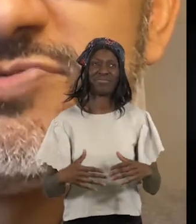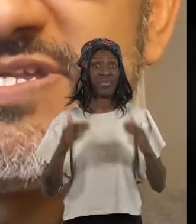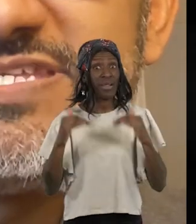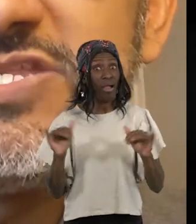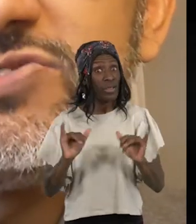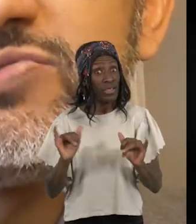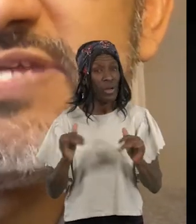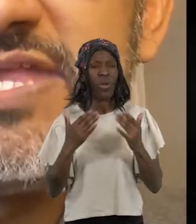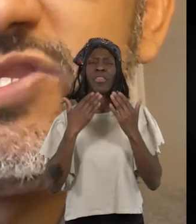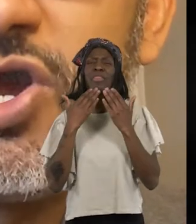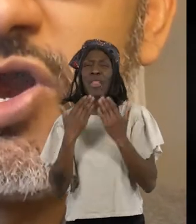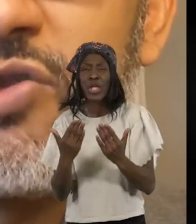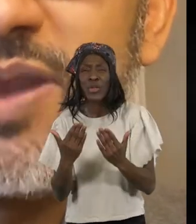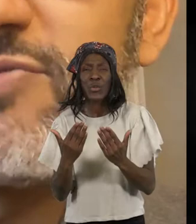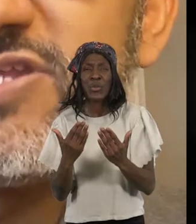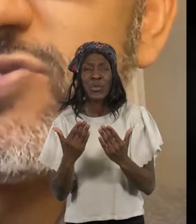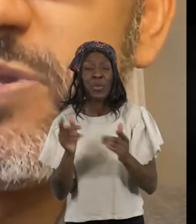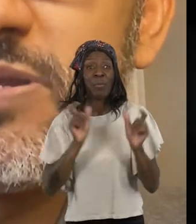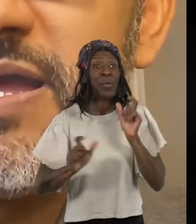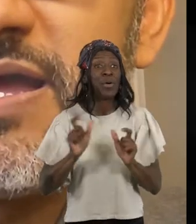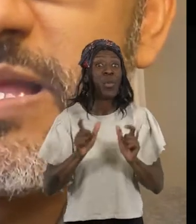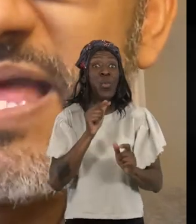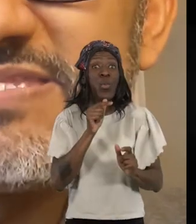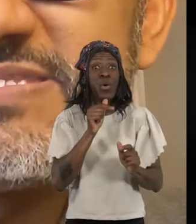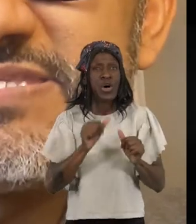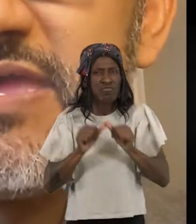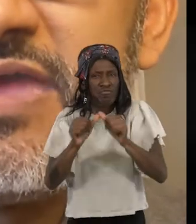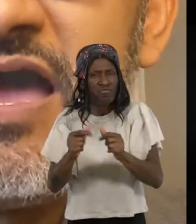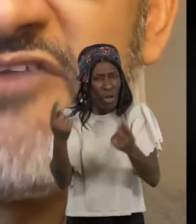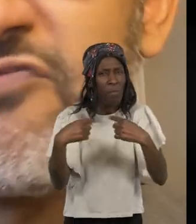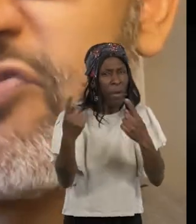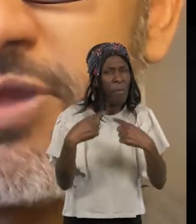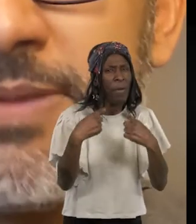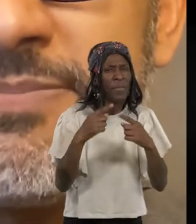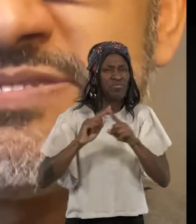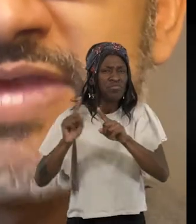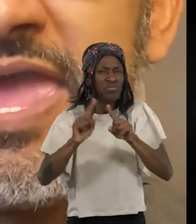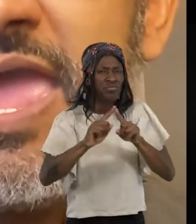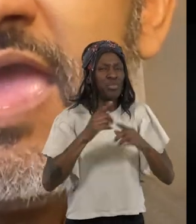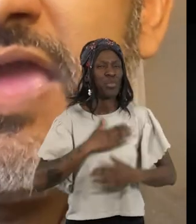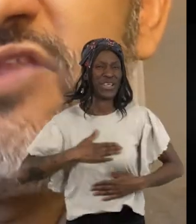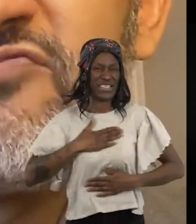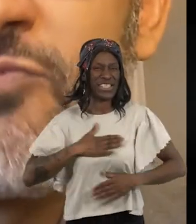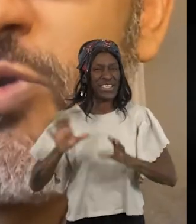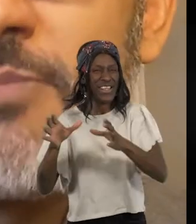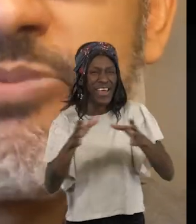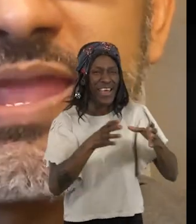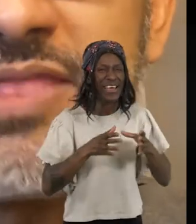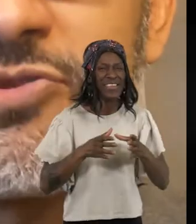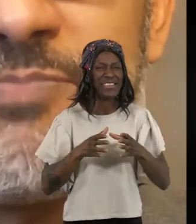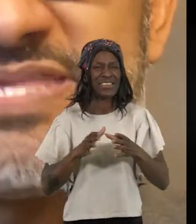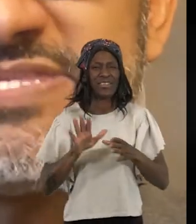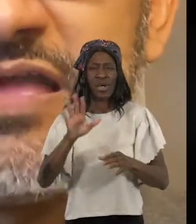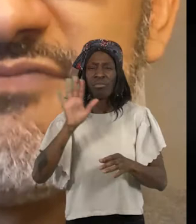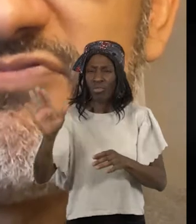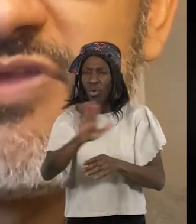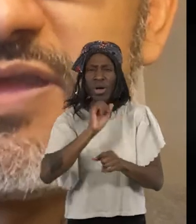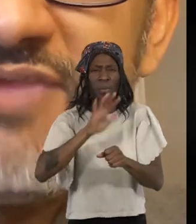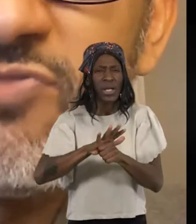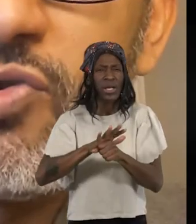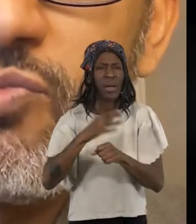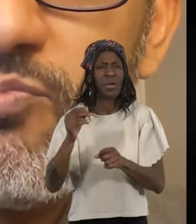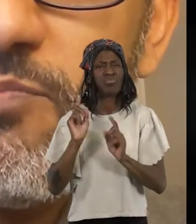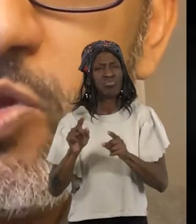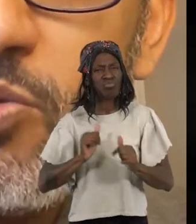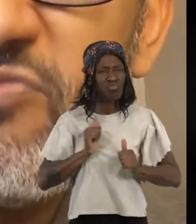folks who continue to attend our recreational classes for their commitment and for bringing their best selves,